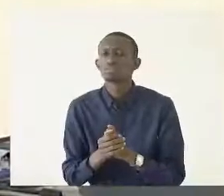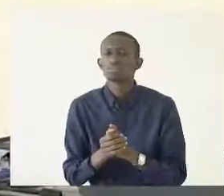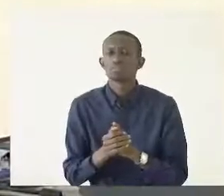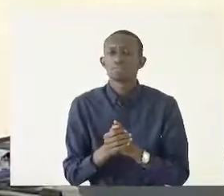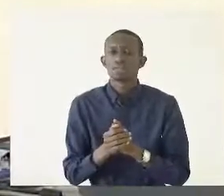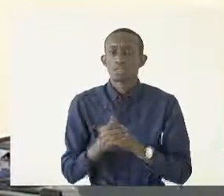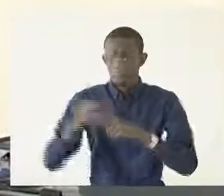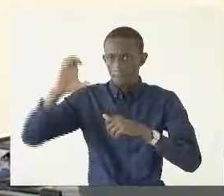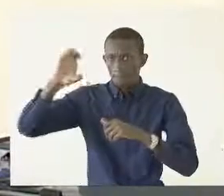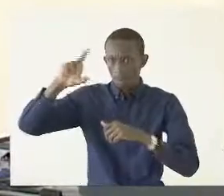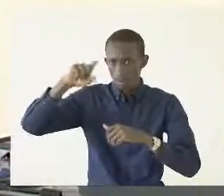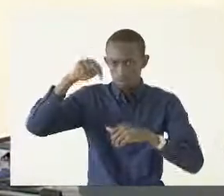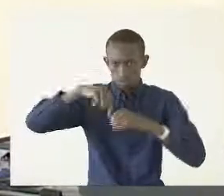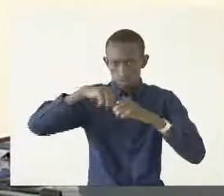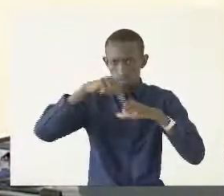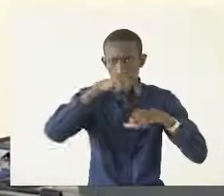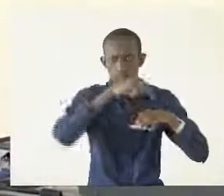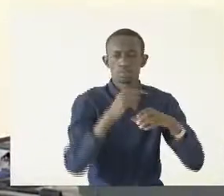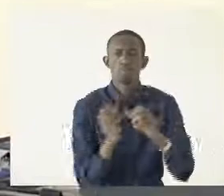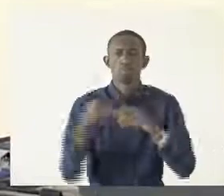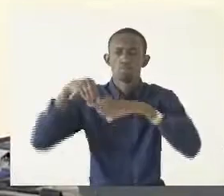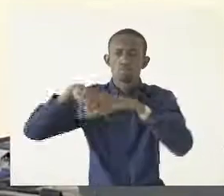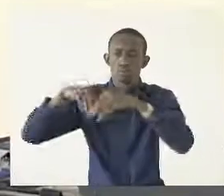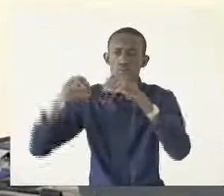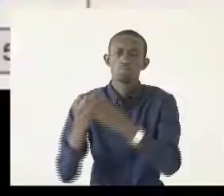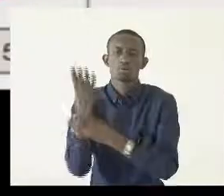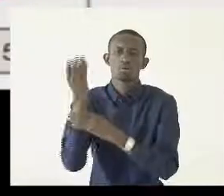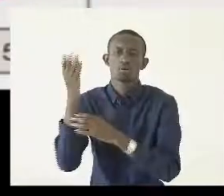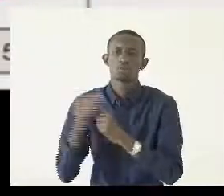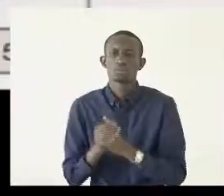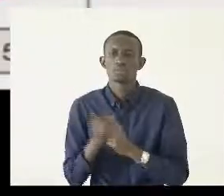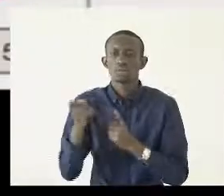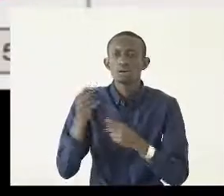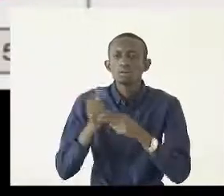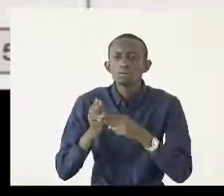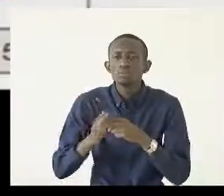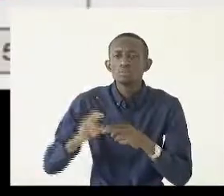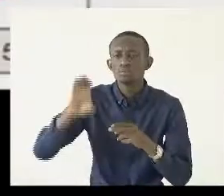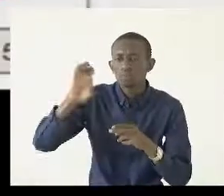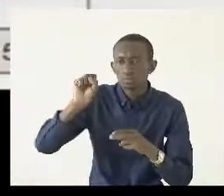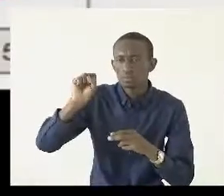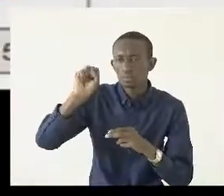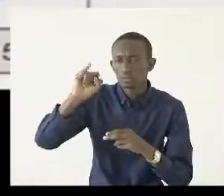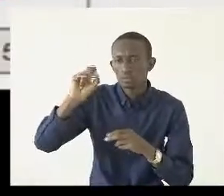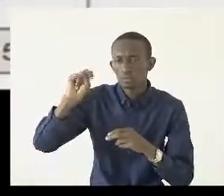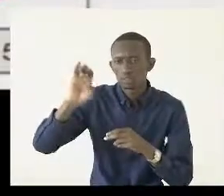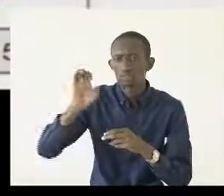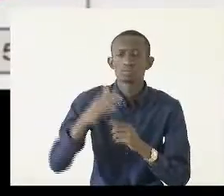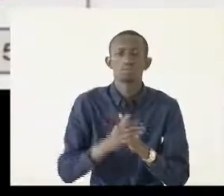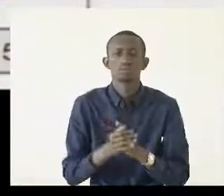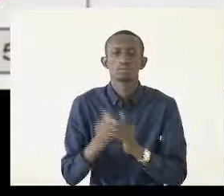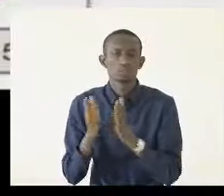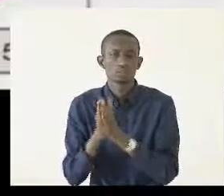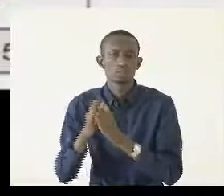within plants. Here we have what we call xylem and phloem vessels.